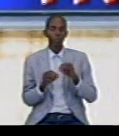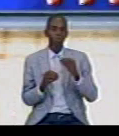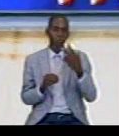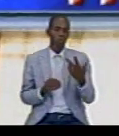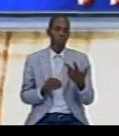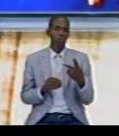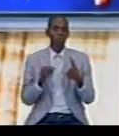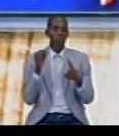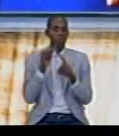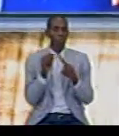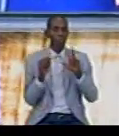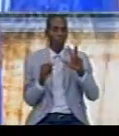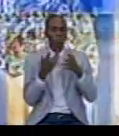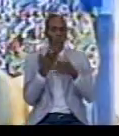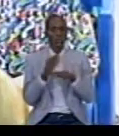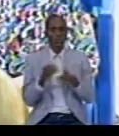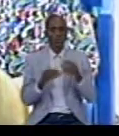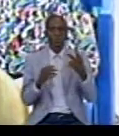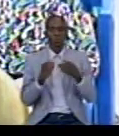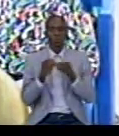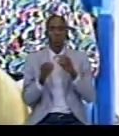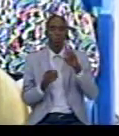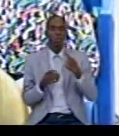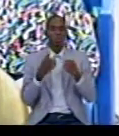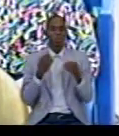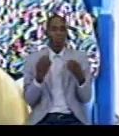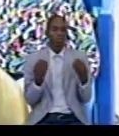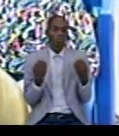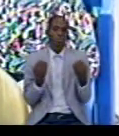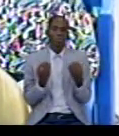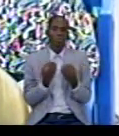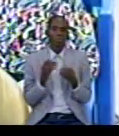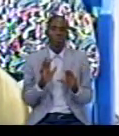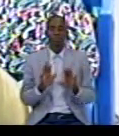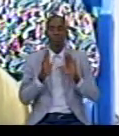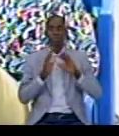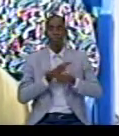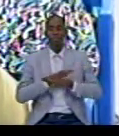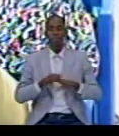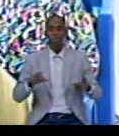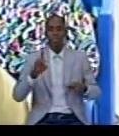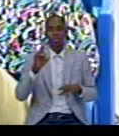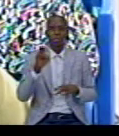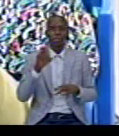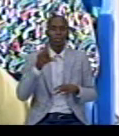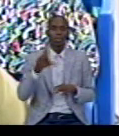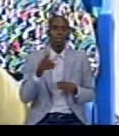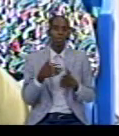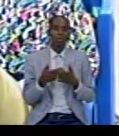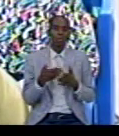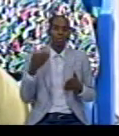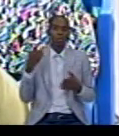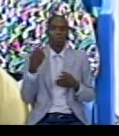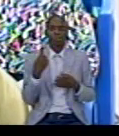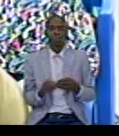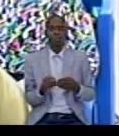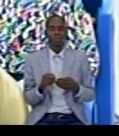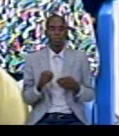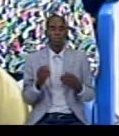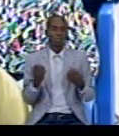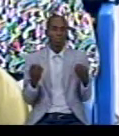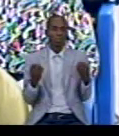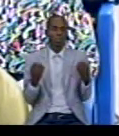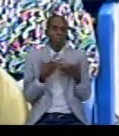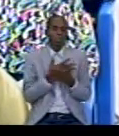Number one is the fearless Daniel before the frightened warrior king. Number